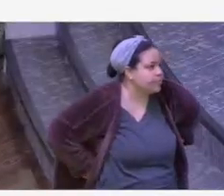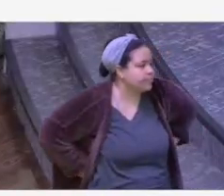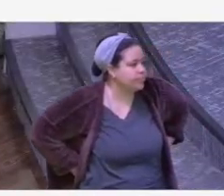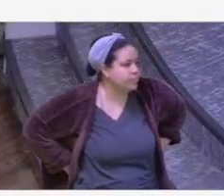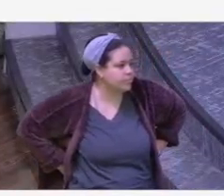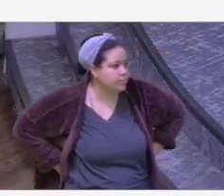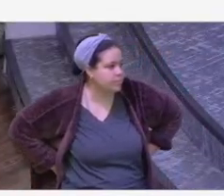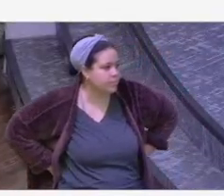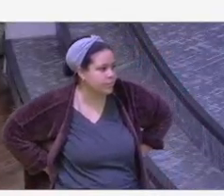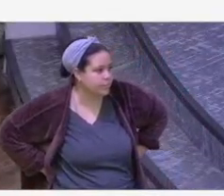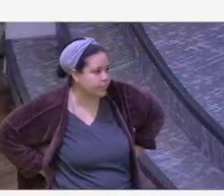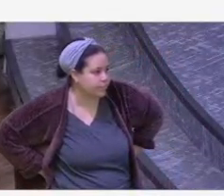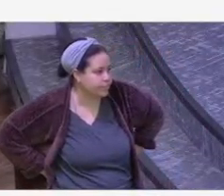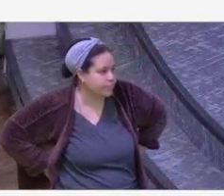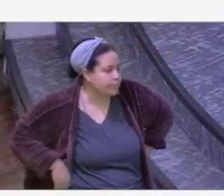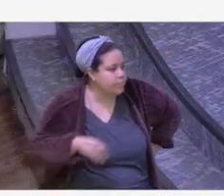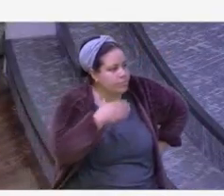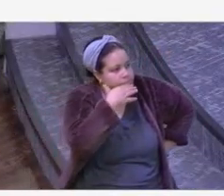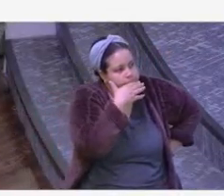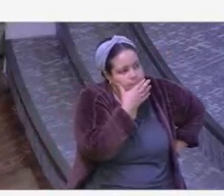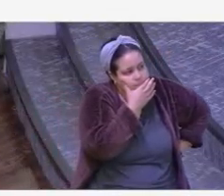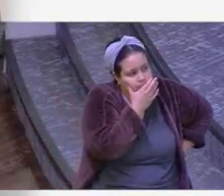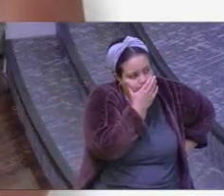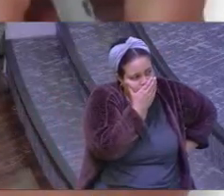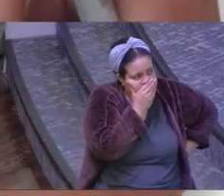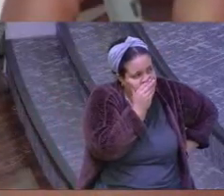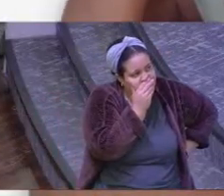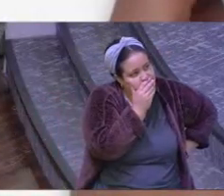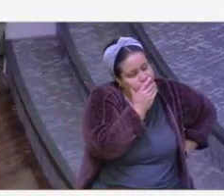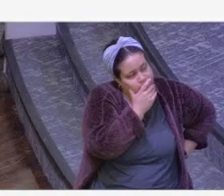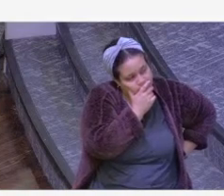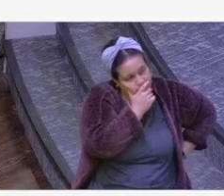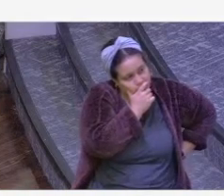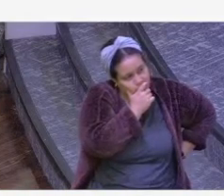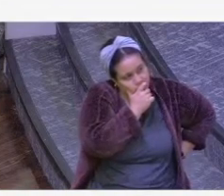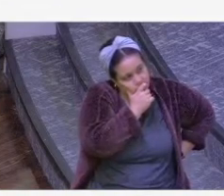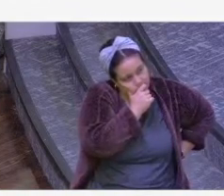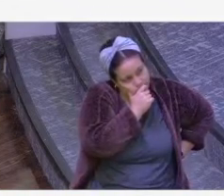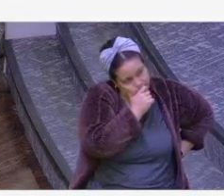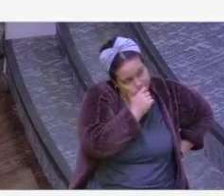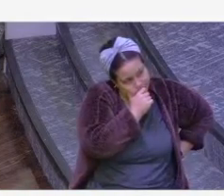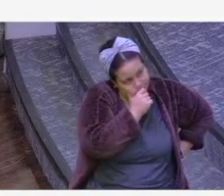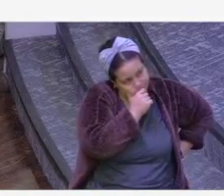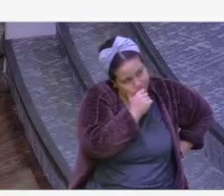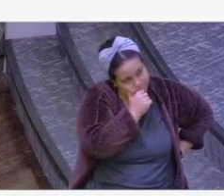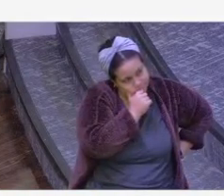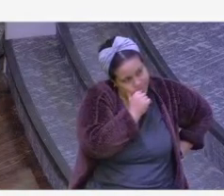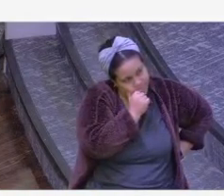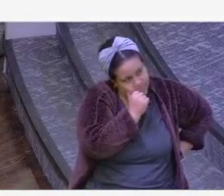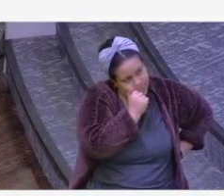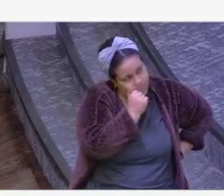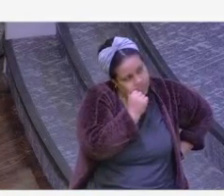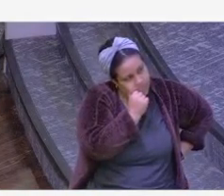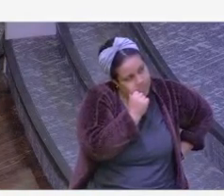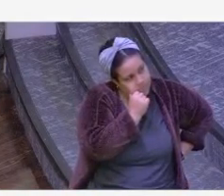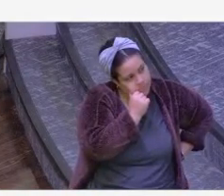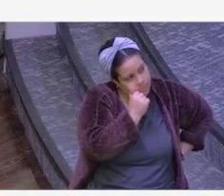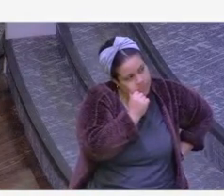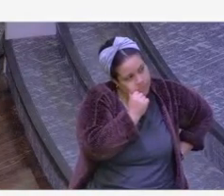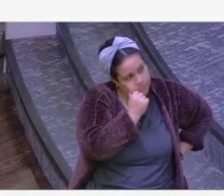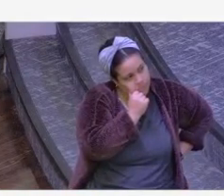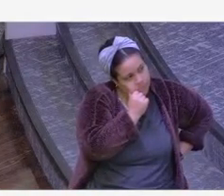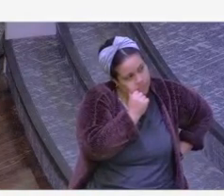it's important to look back over 30 years. Before QBE, it was local taxes, not state money, that paid the most for